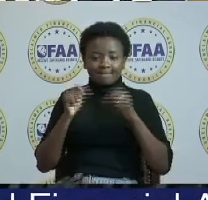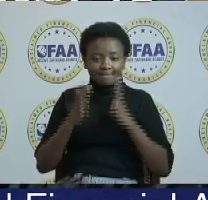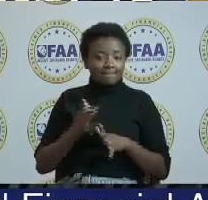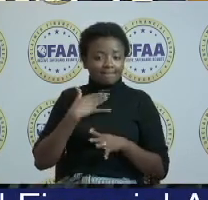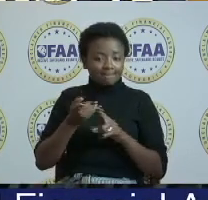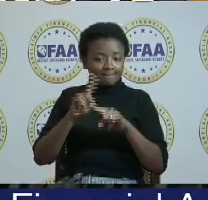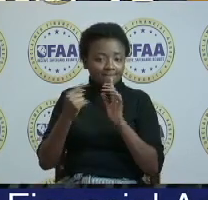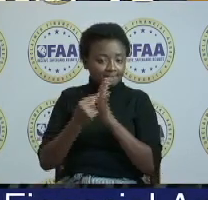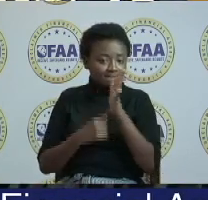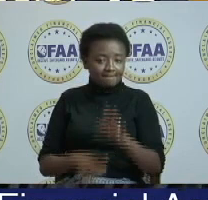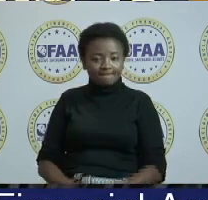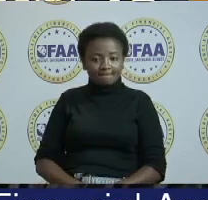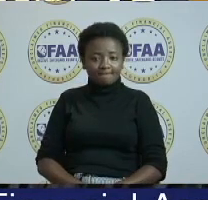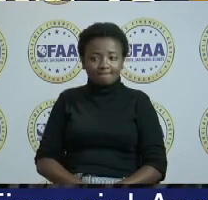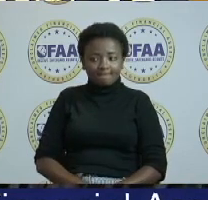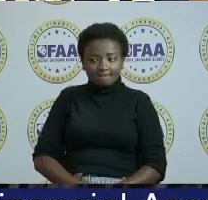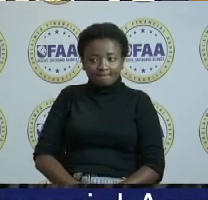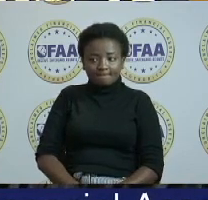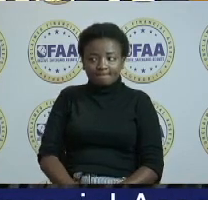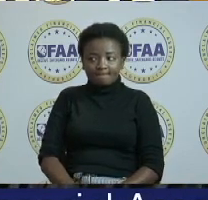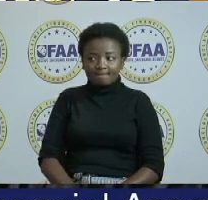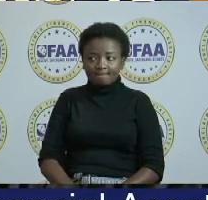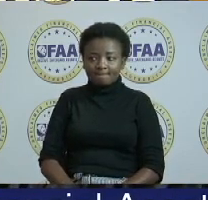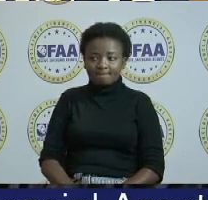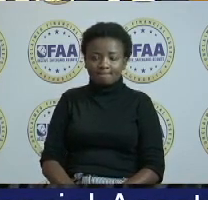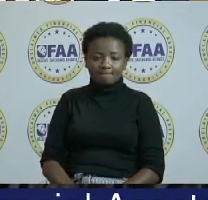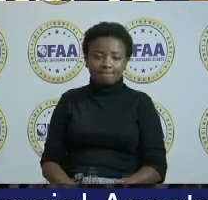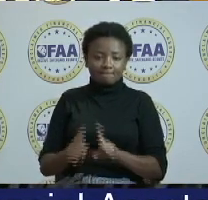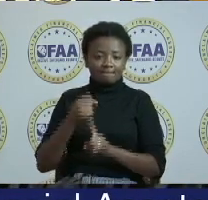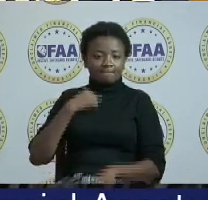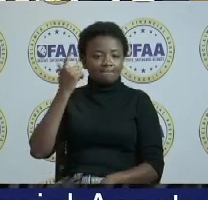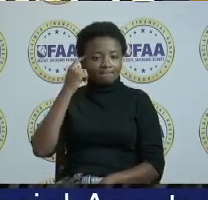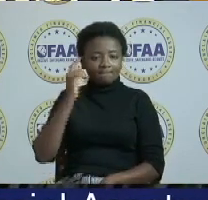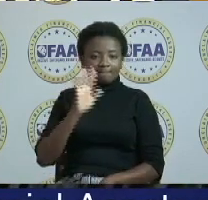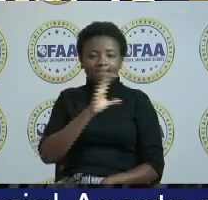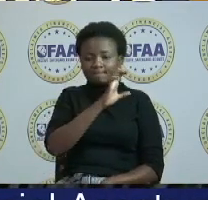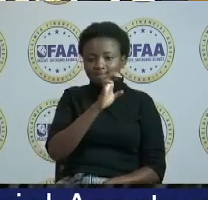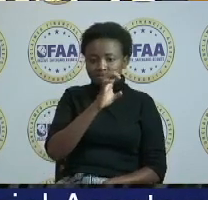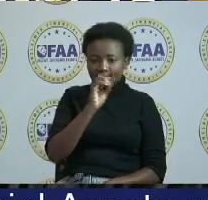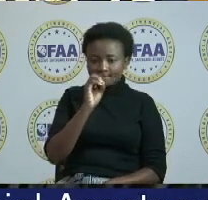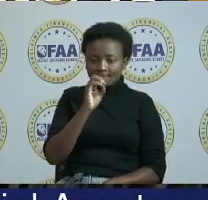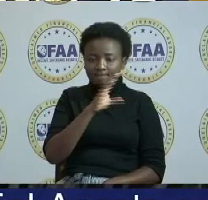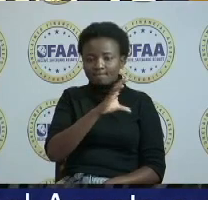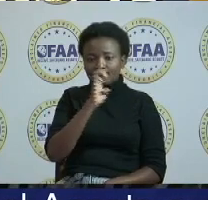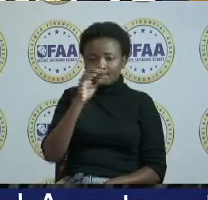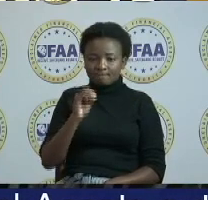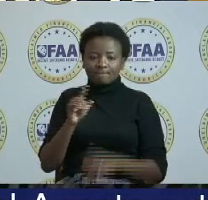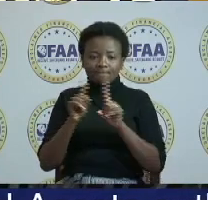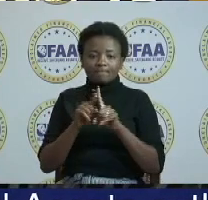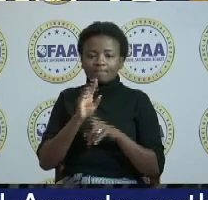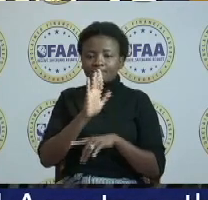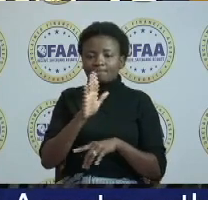two? Well, I think that both the CEO and Beatrice have spoken to